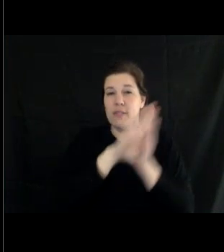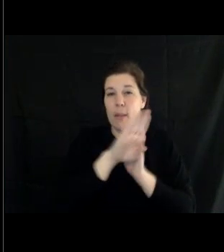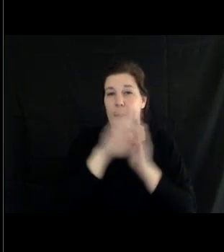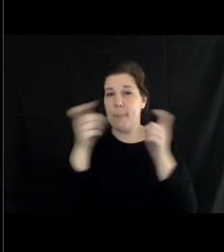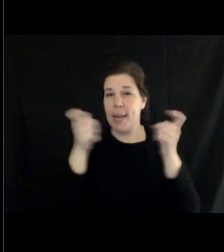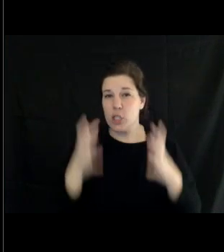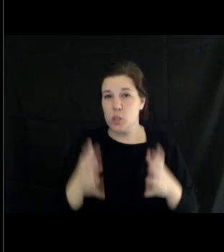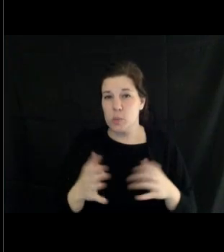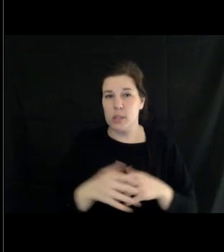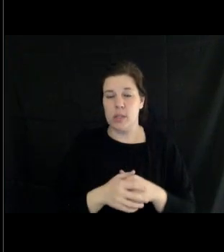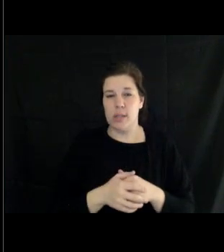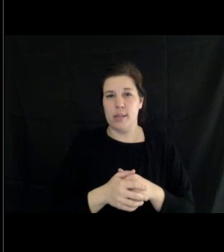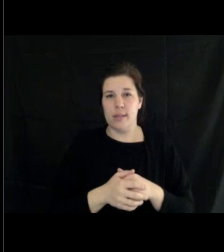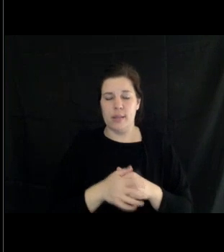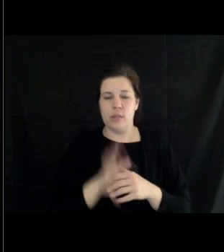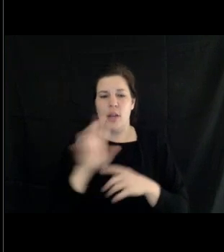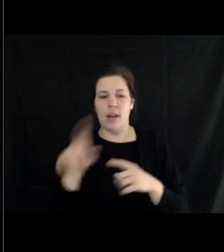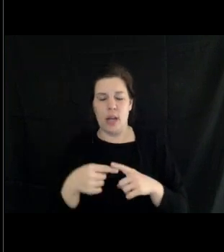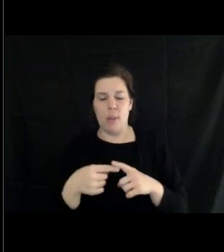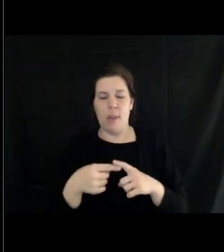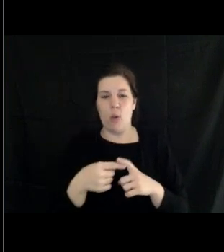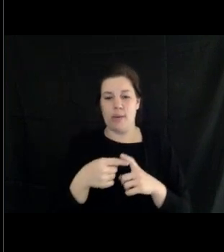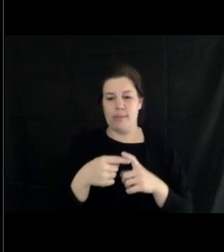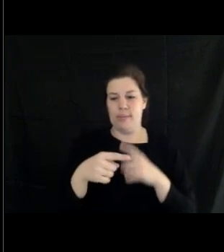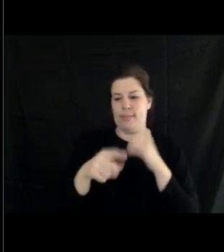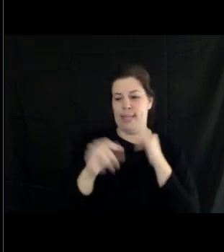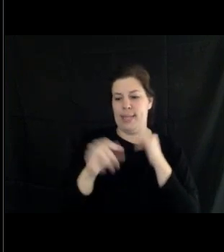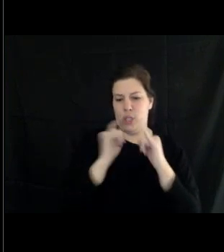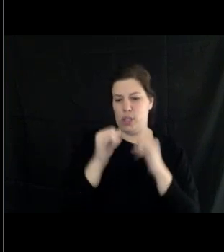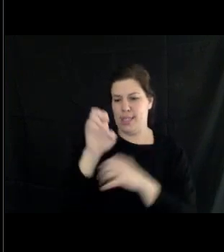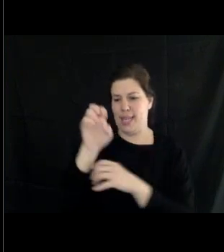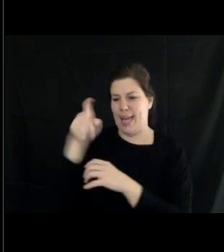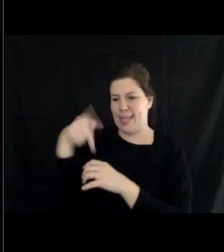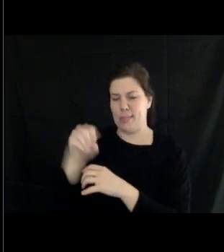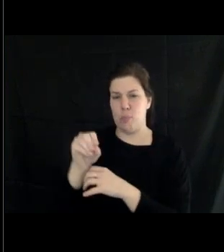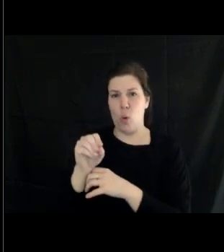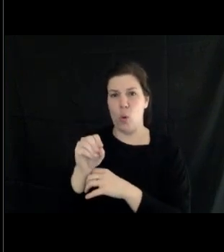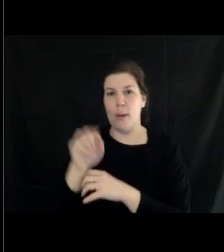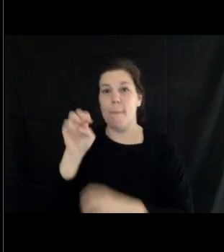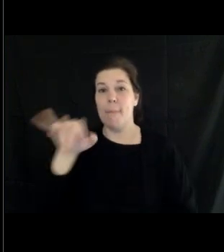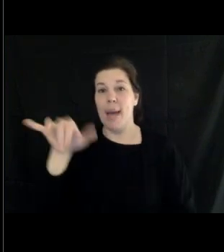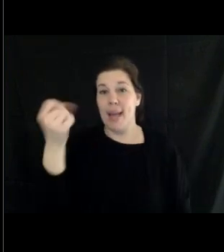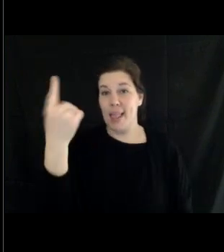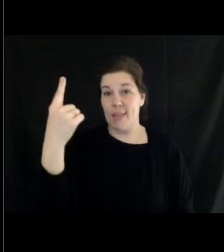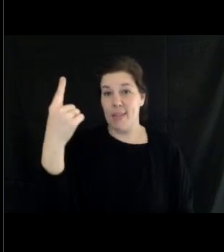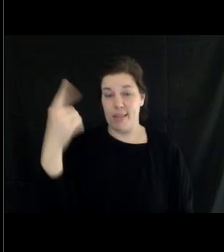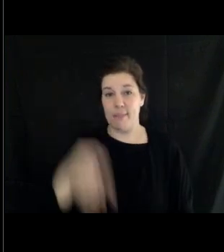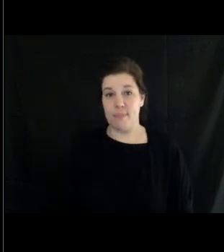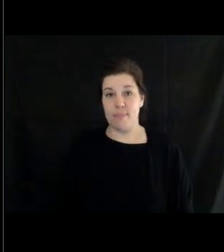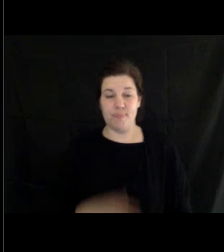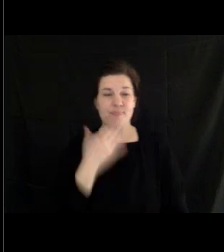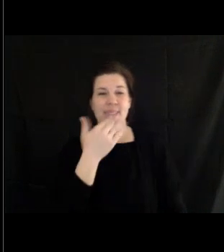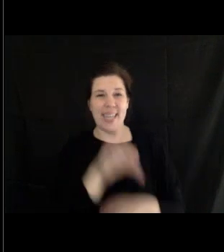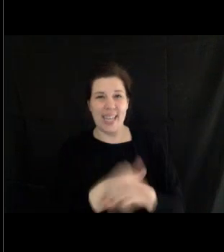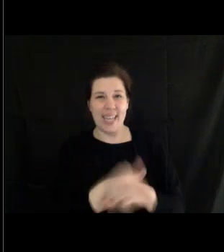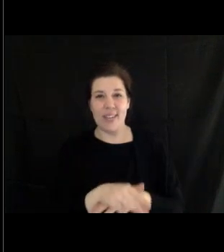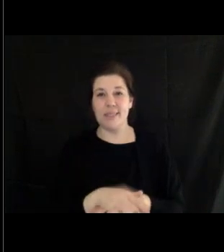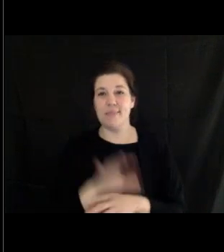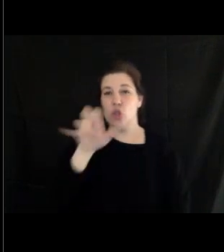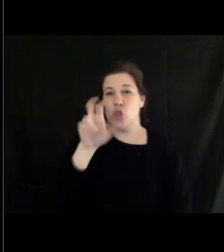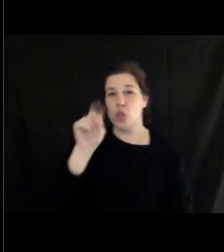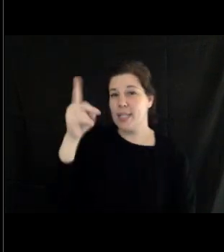Tables Career and Internship Expo on May 11th, 2022. John? Good evening, Mayor, Vice Mayor, Commissioners. John